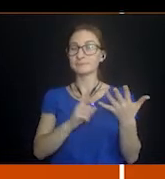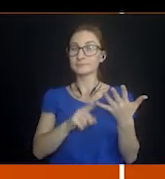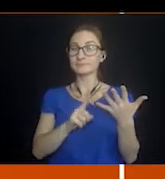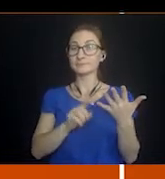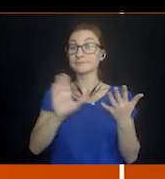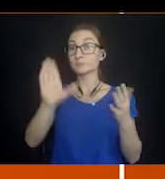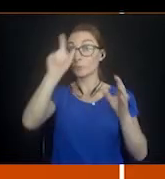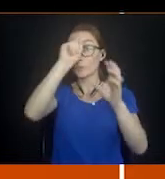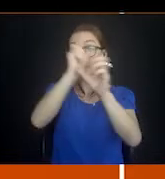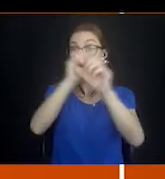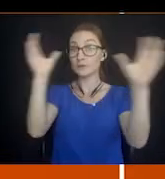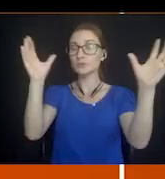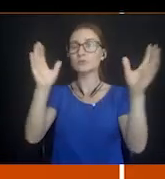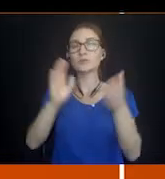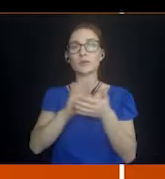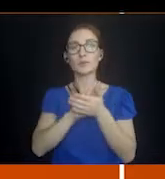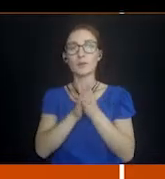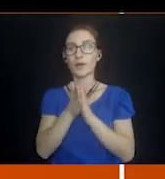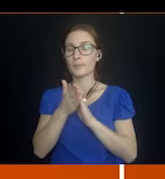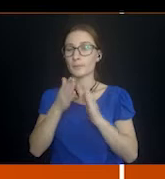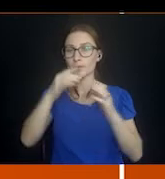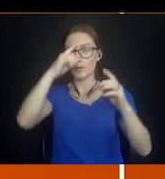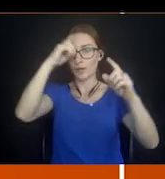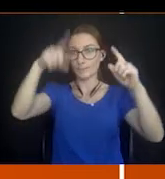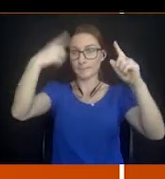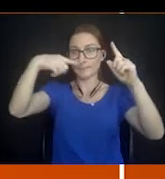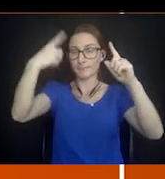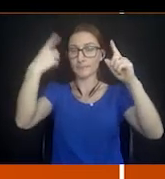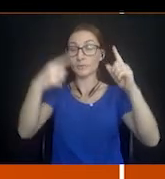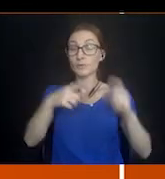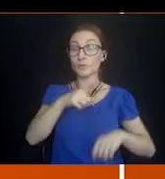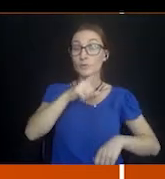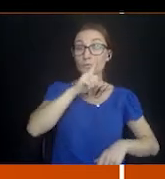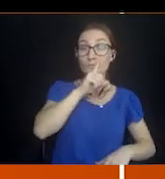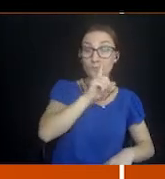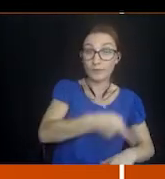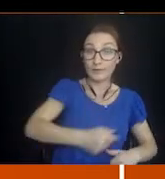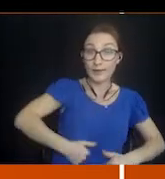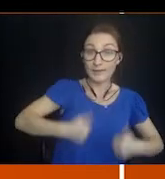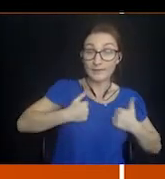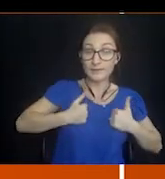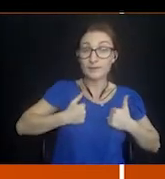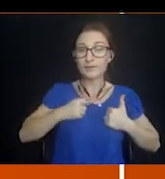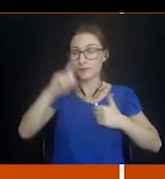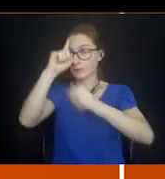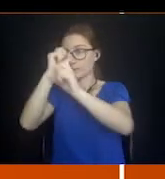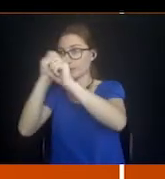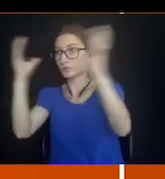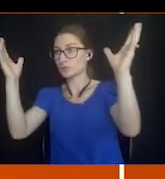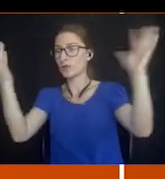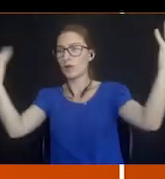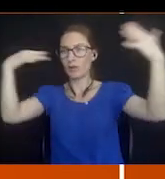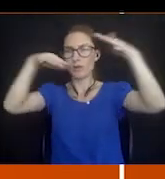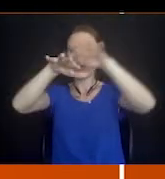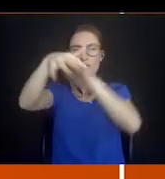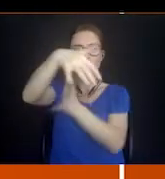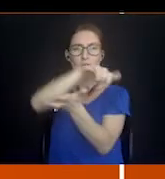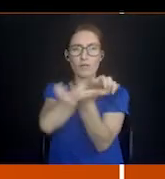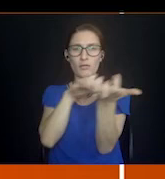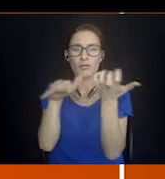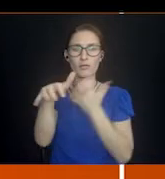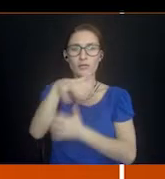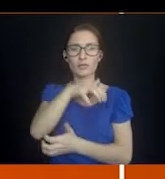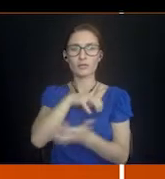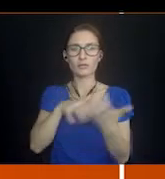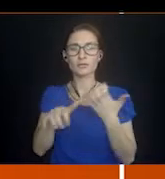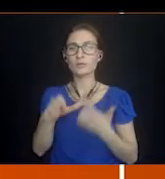That's an important aspect. The other is that your imagination starts to work overtime and gets mixed up with reality, so